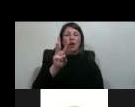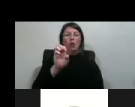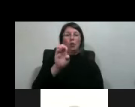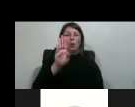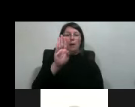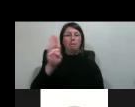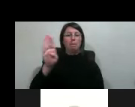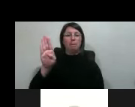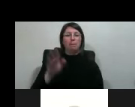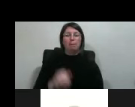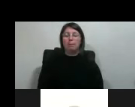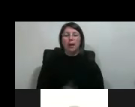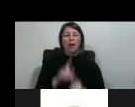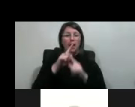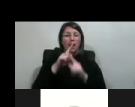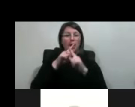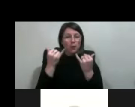her. Lena?